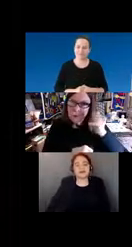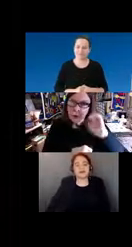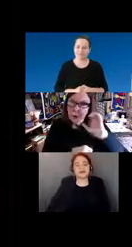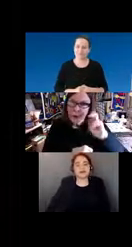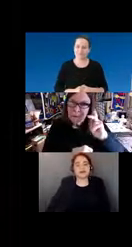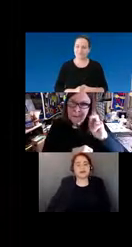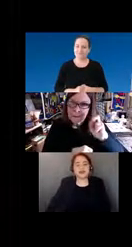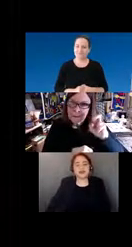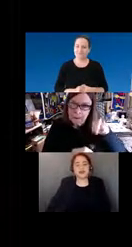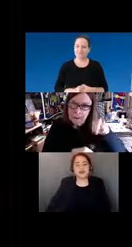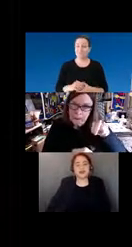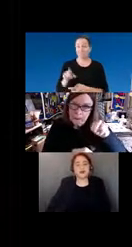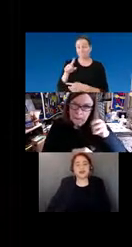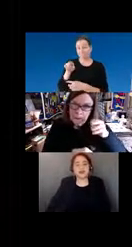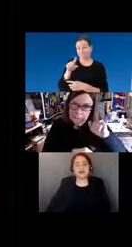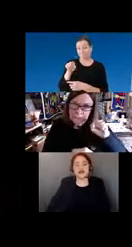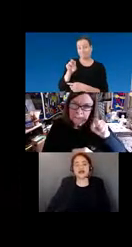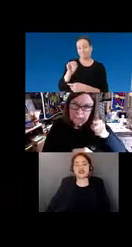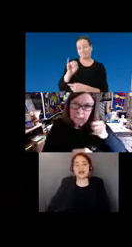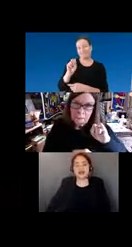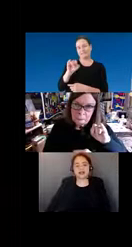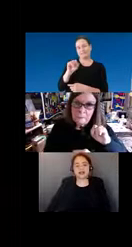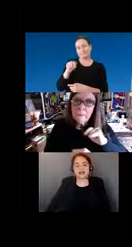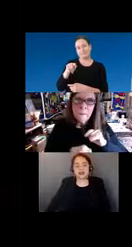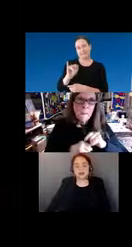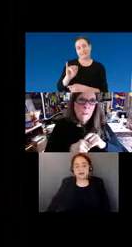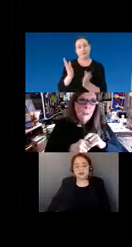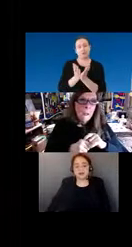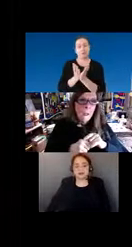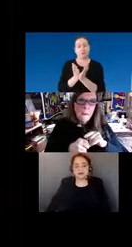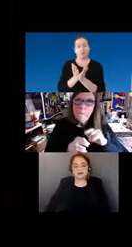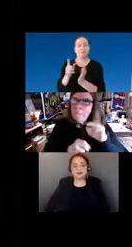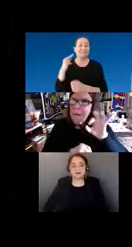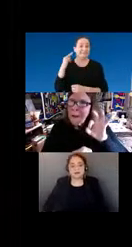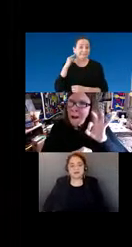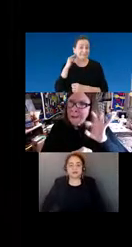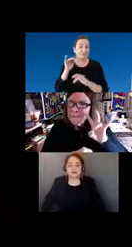These are students in the Mississippi School for the Deaf in Jackson, Mississippi.